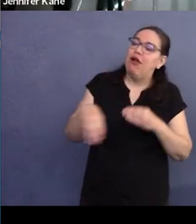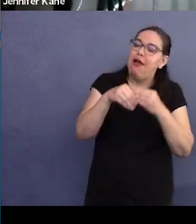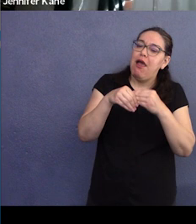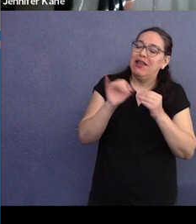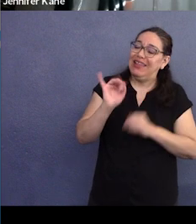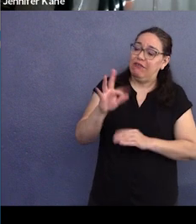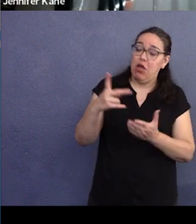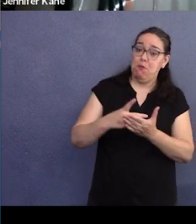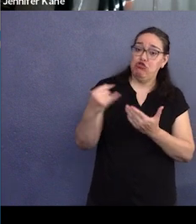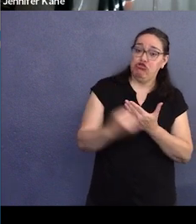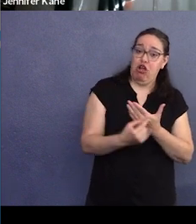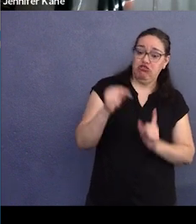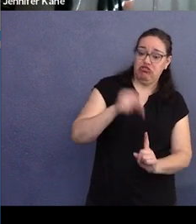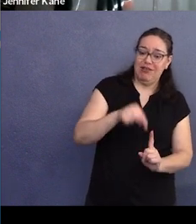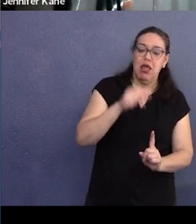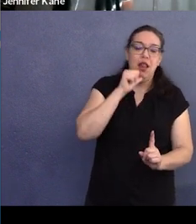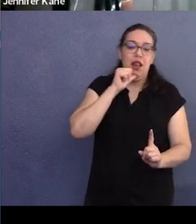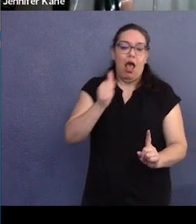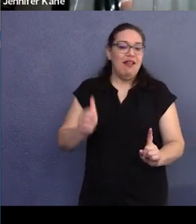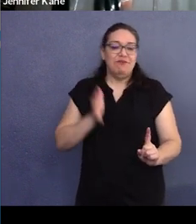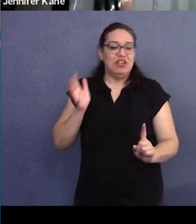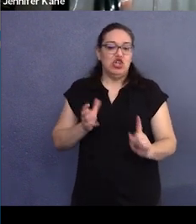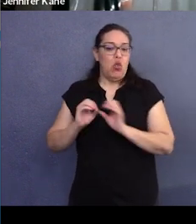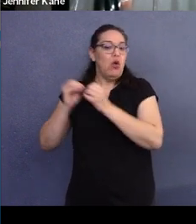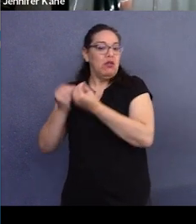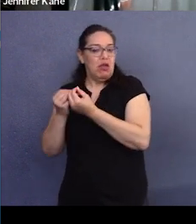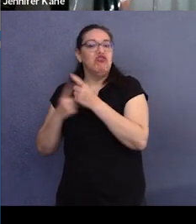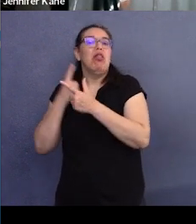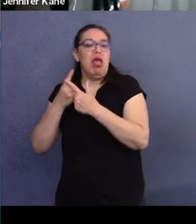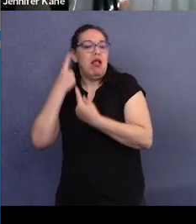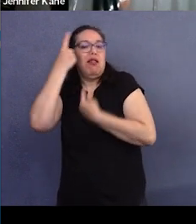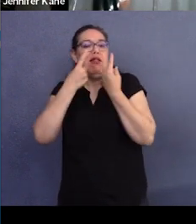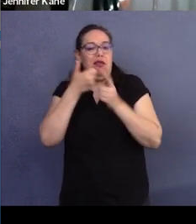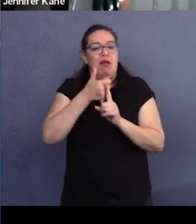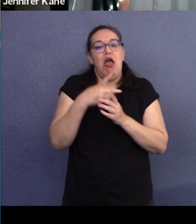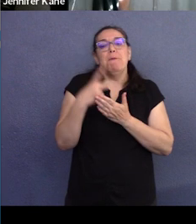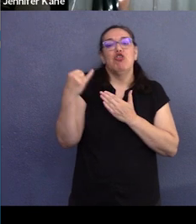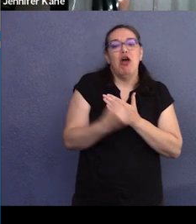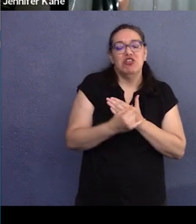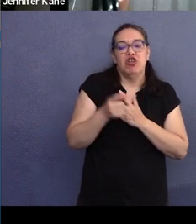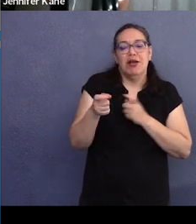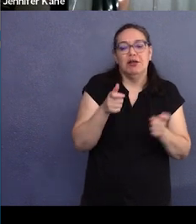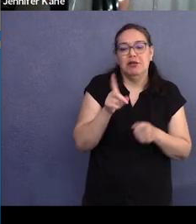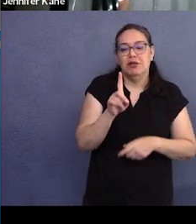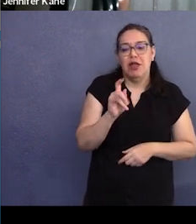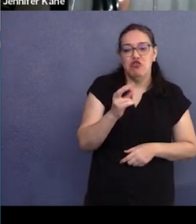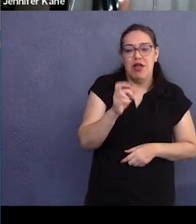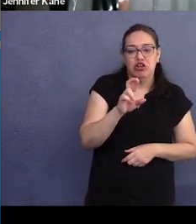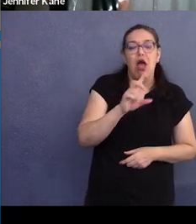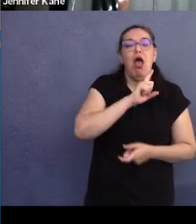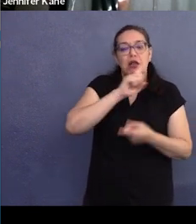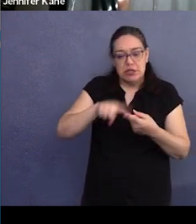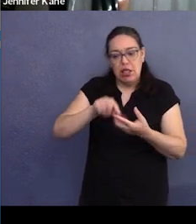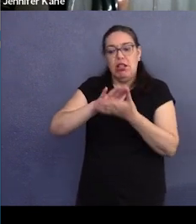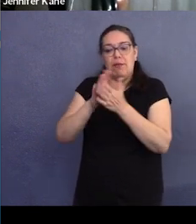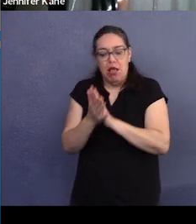that's not an official organization, I would consider yourself the project director until you decide to incorporate as a LLC, become